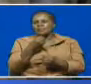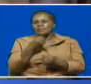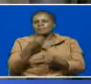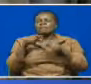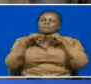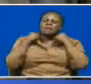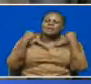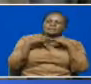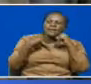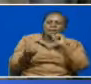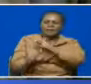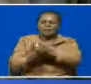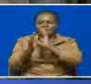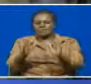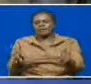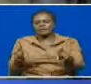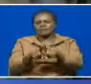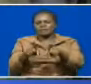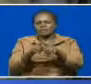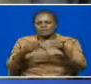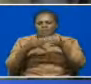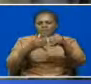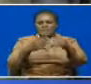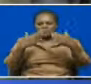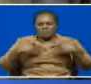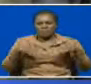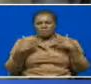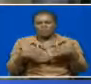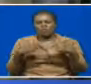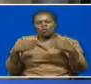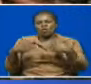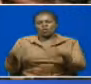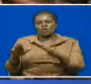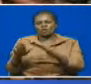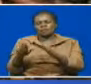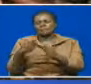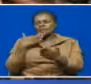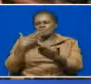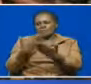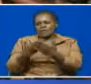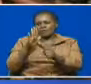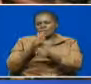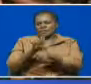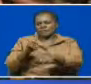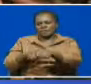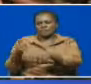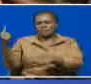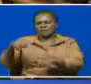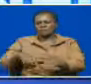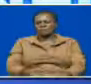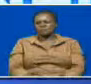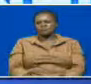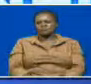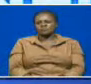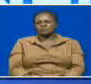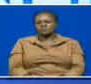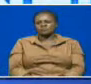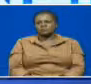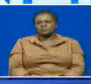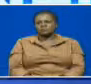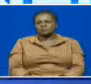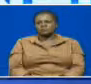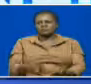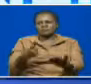pastor, counselor, and equally guides those who have lost. Thank you very much, gentlemen, for making time. Well, an